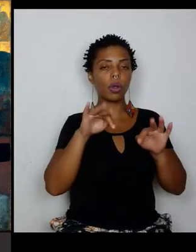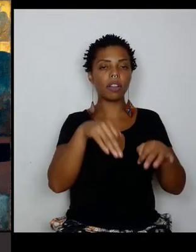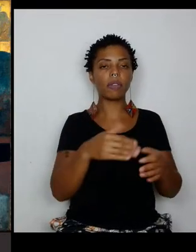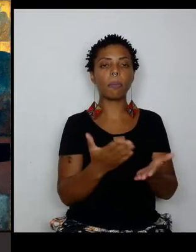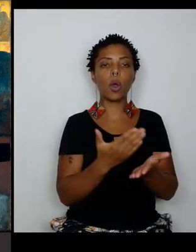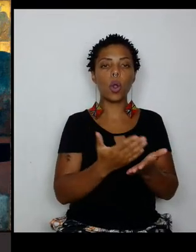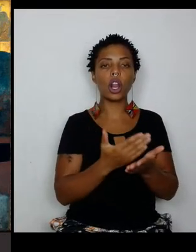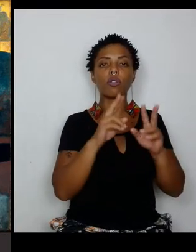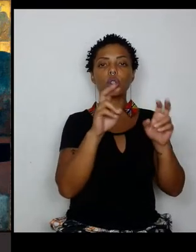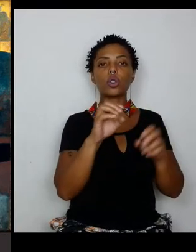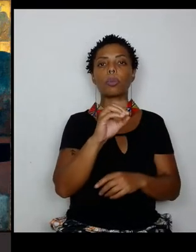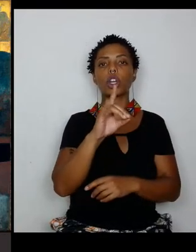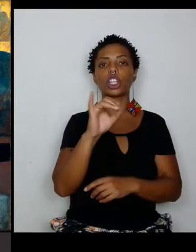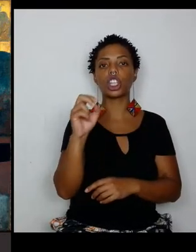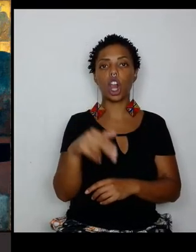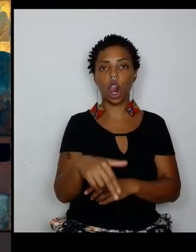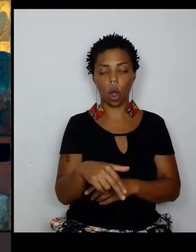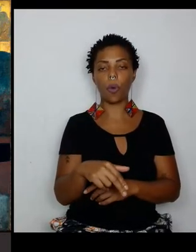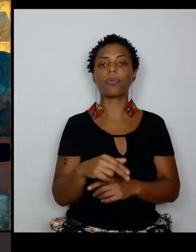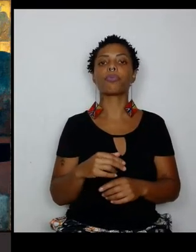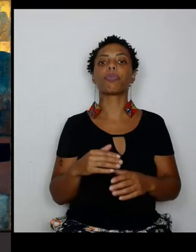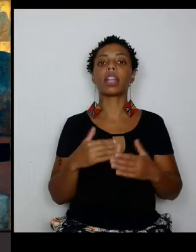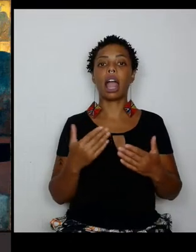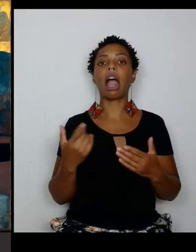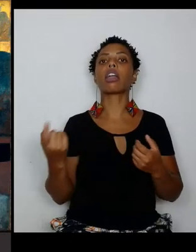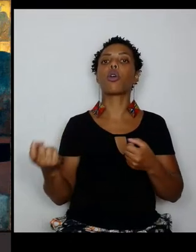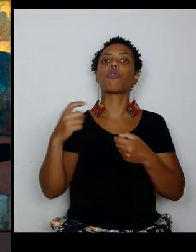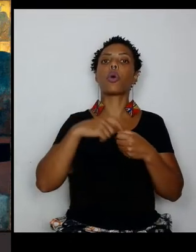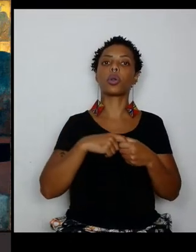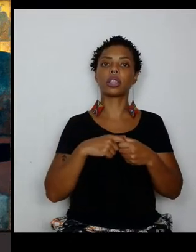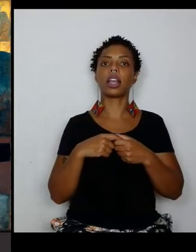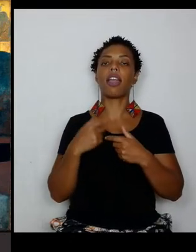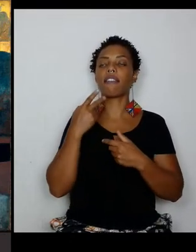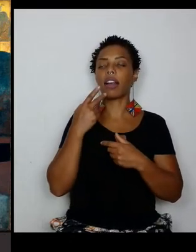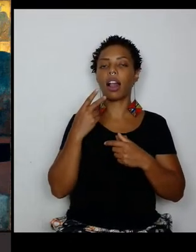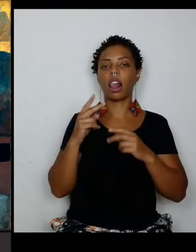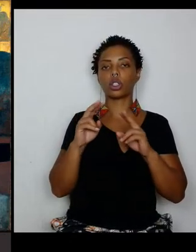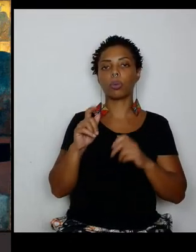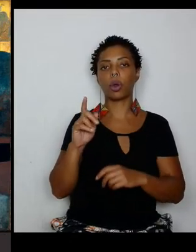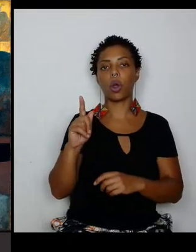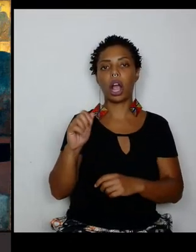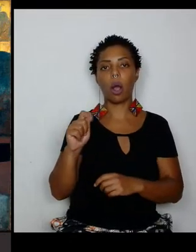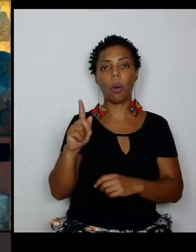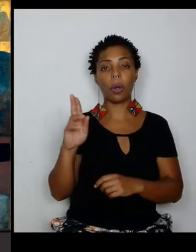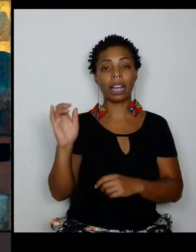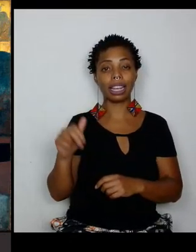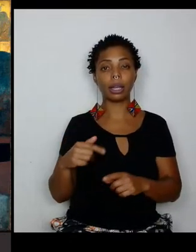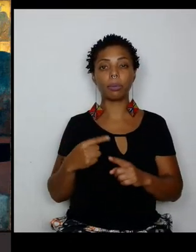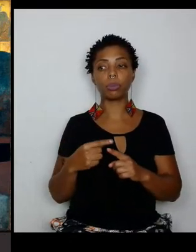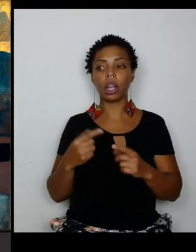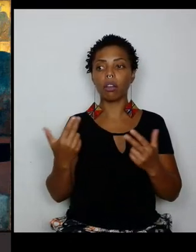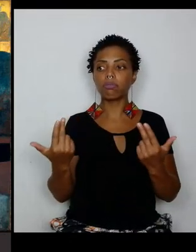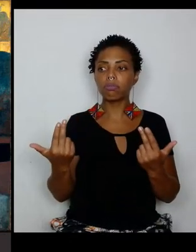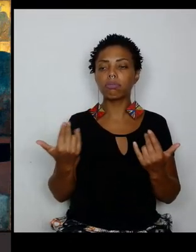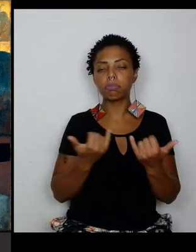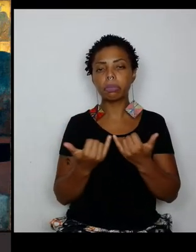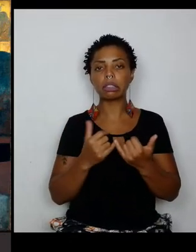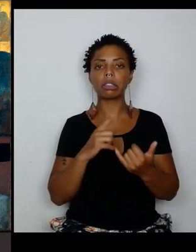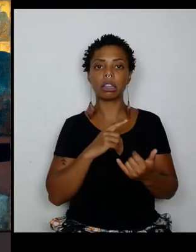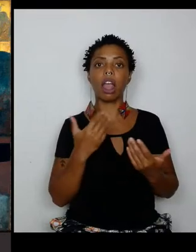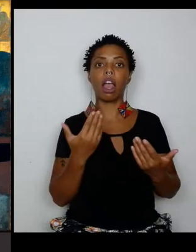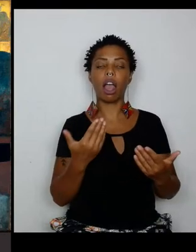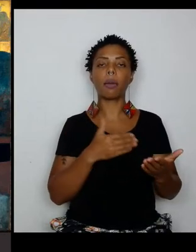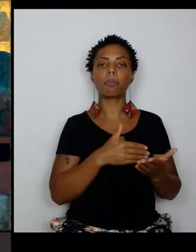returned to gogan with him had a lively correspondence it was arguably in conversation with rodol that gauguin formed his plan to flee